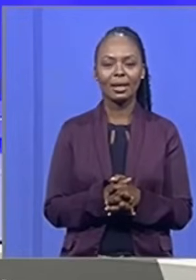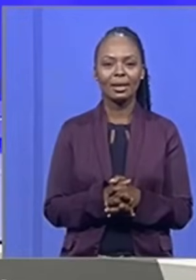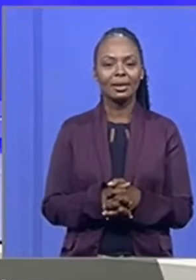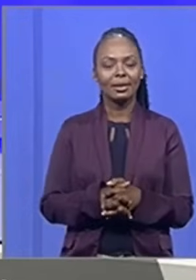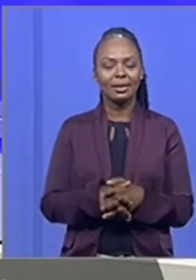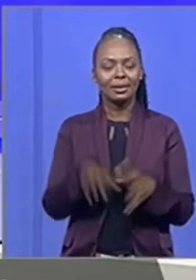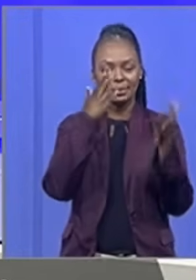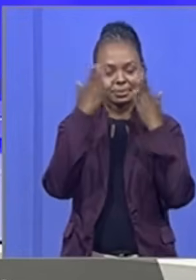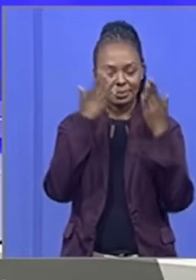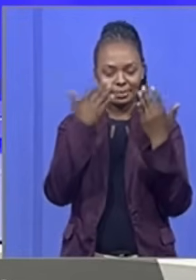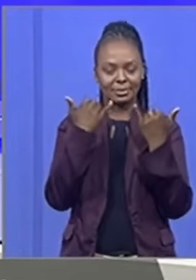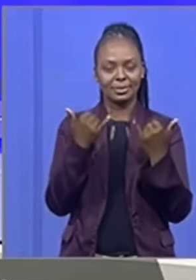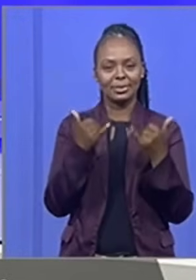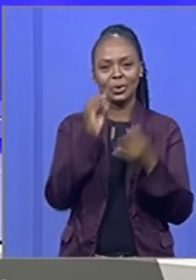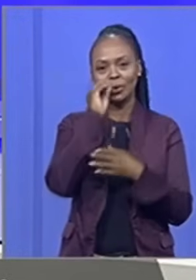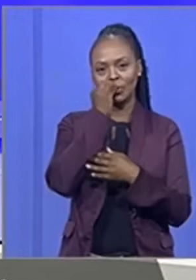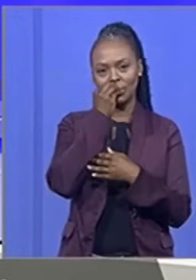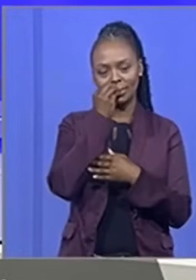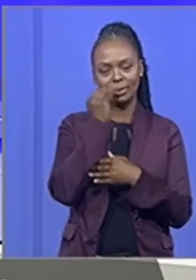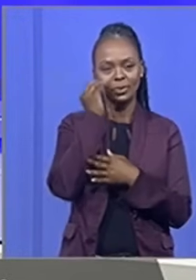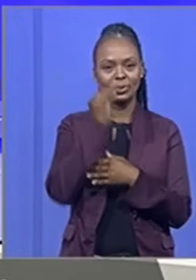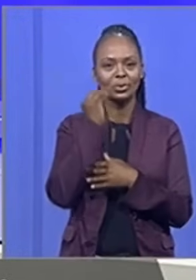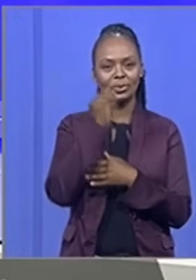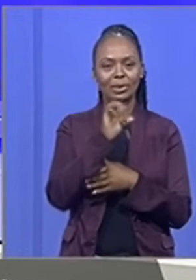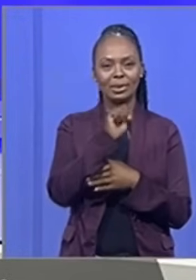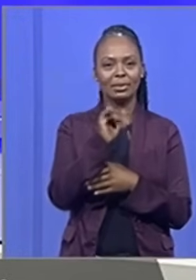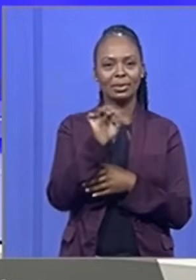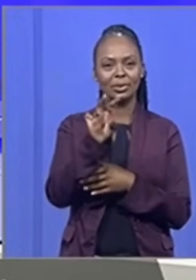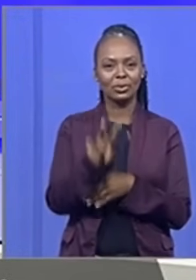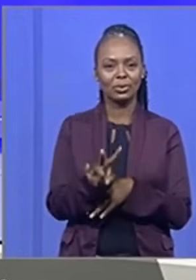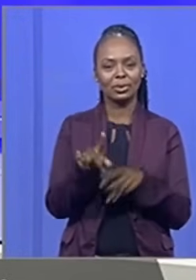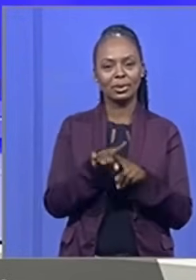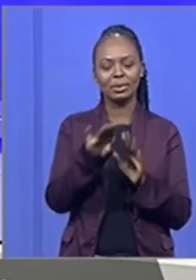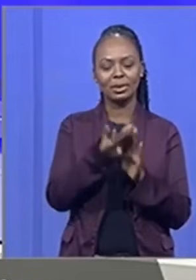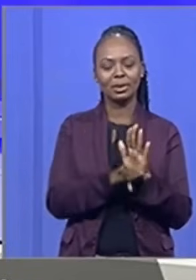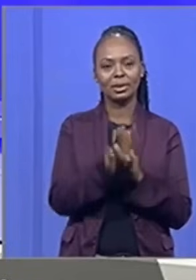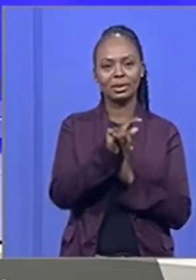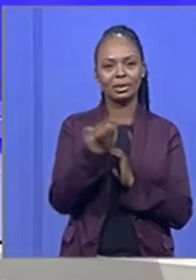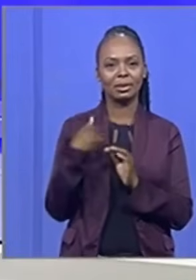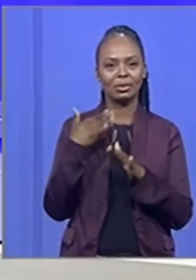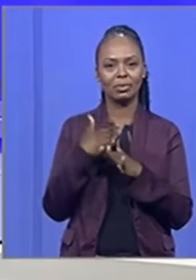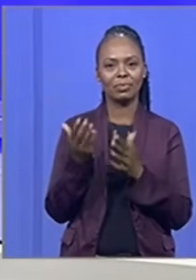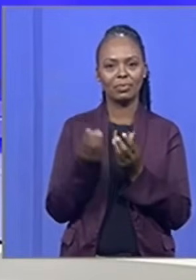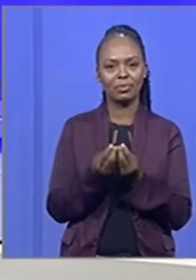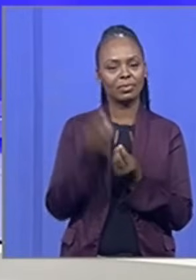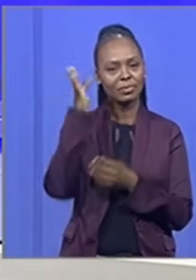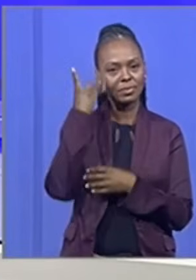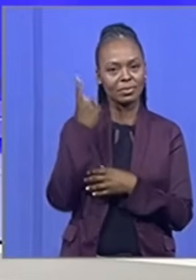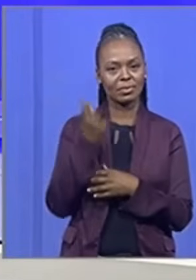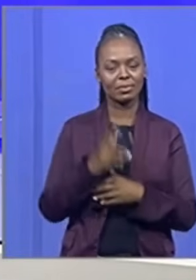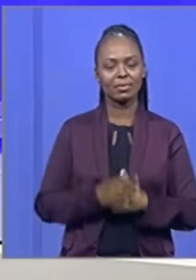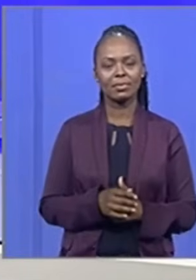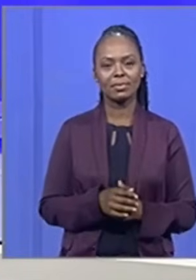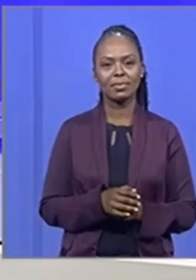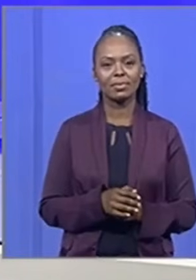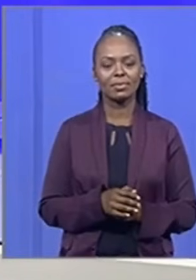Dumela mohi e betse ke nako ditaba tsa Sesotho kwano SABC 2 ha molo DDT ke mole try force ntselo engwe pele ke dihlo tsa ditaba.